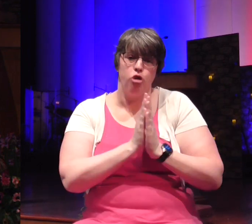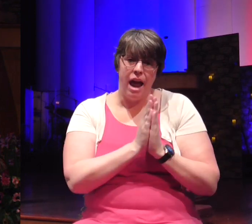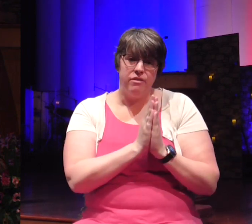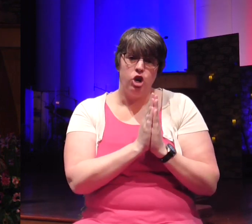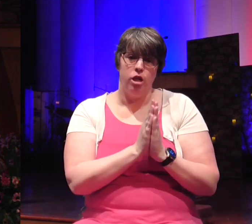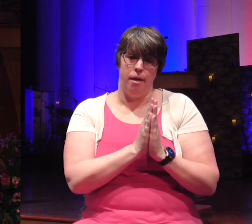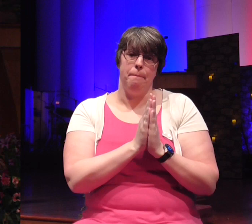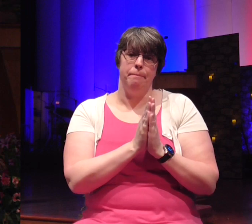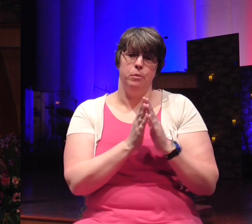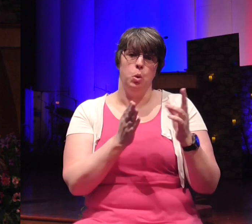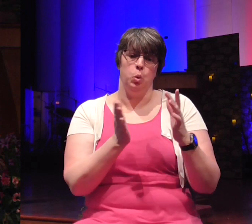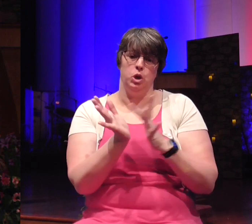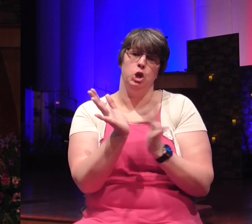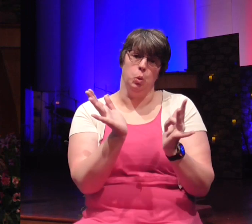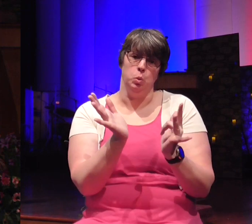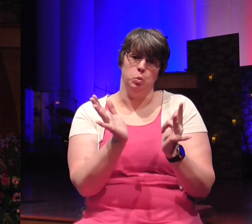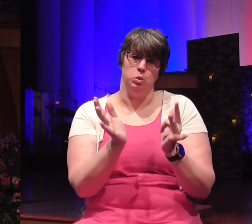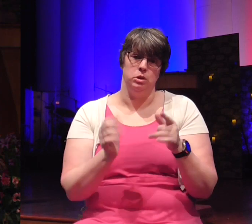spitefully use you.